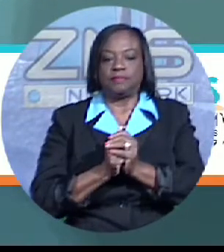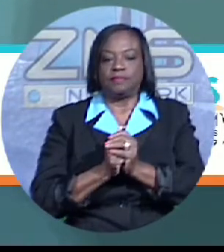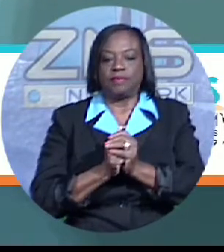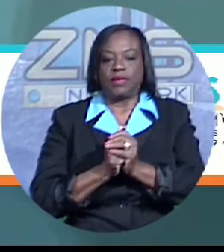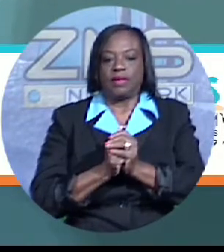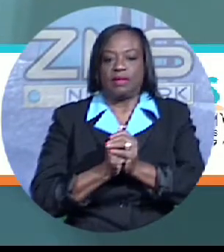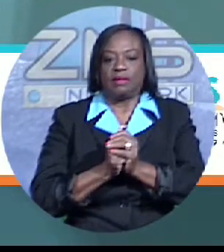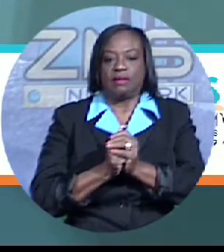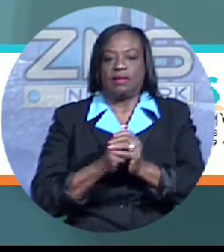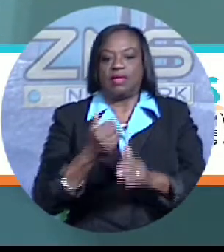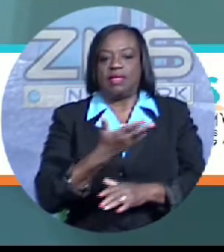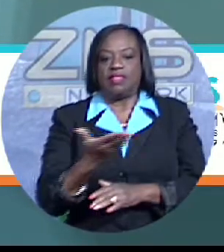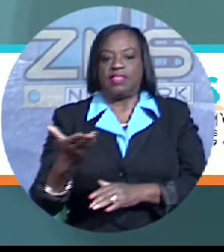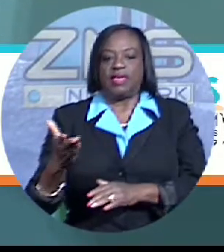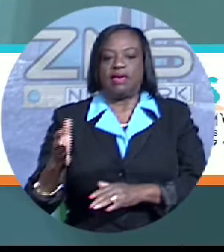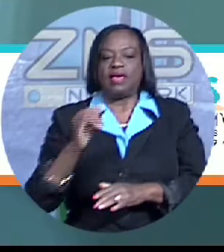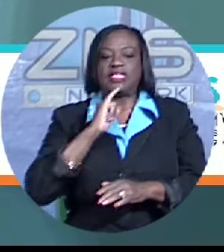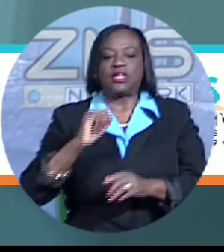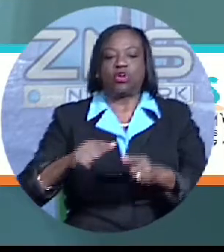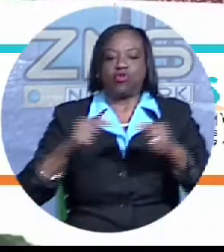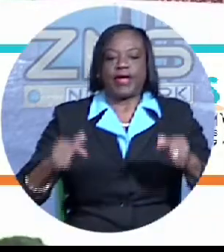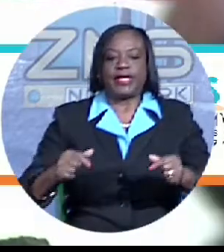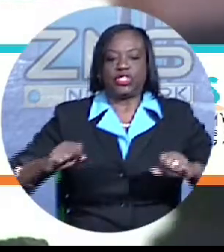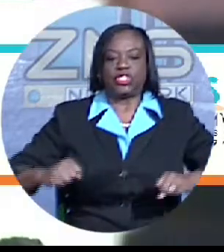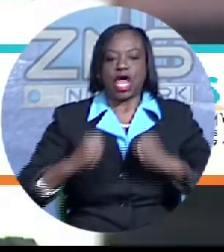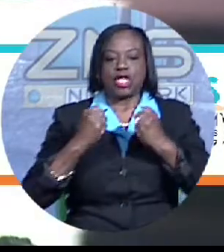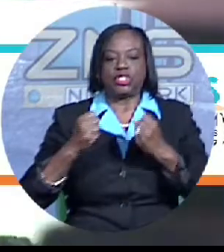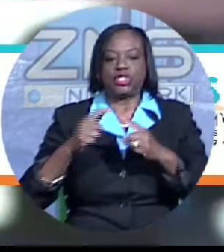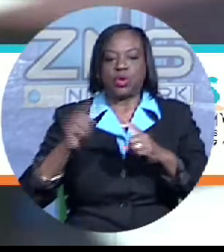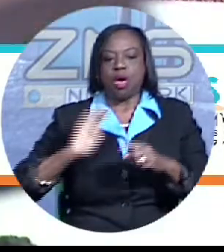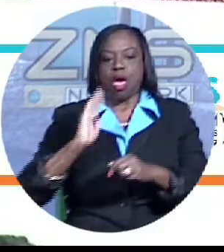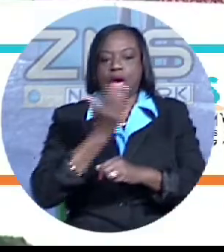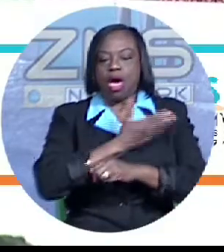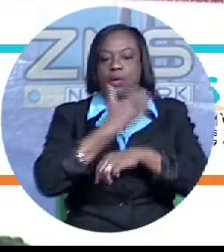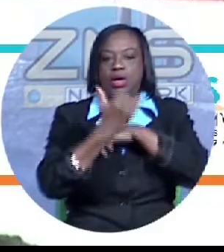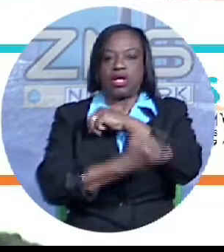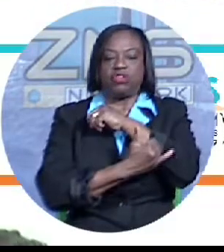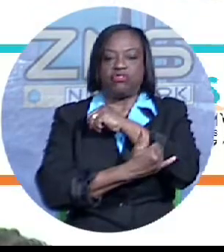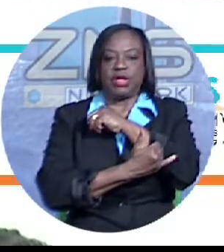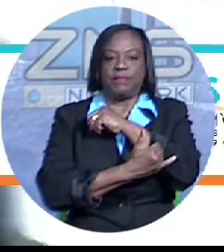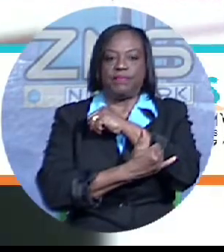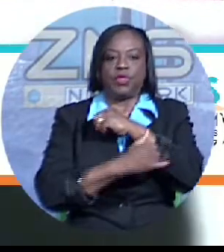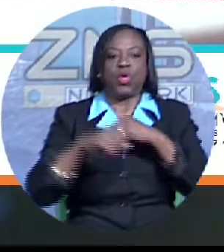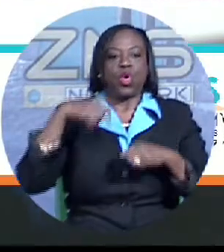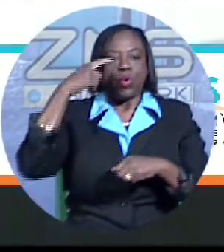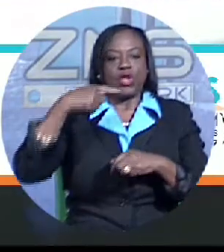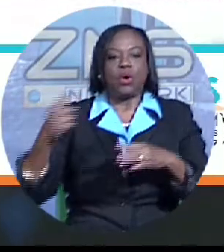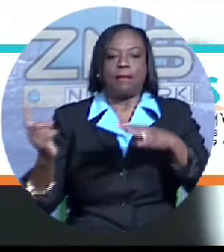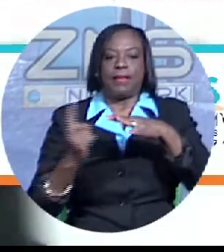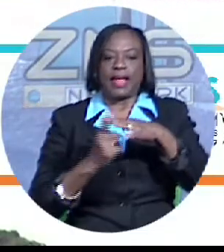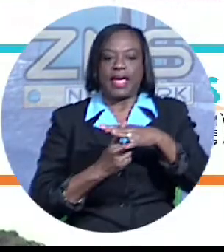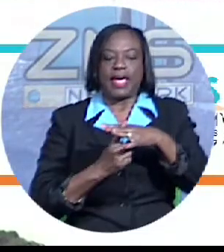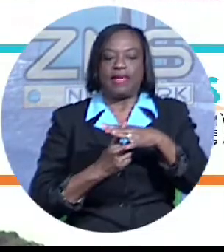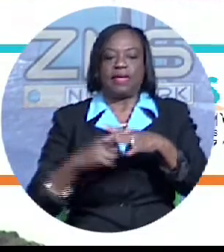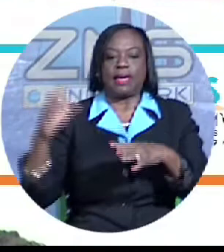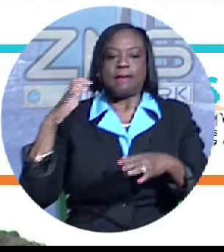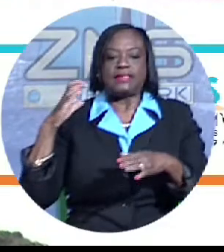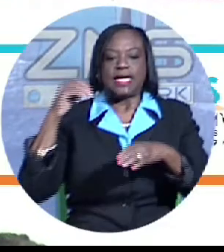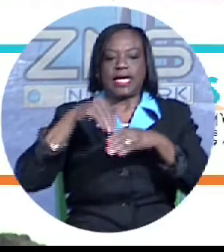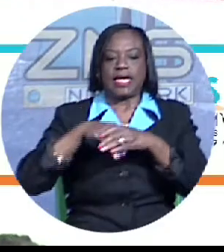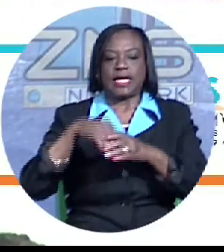And therein lies the great challenge to our country. That when you apply the per capita income test to the